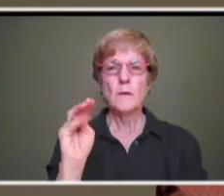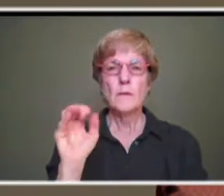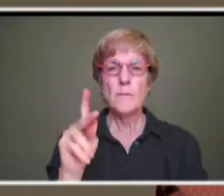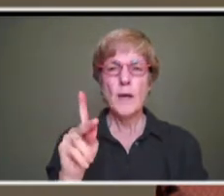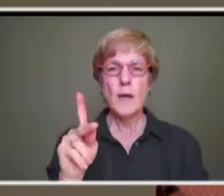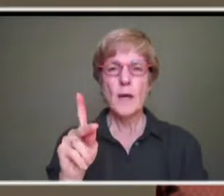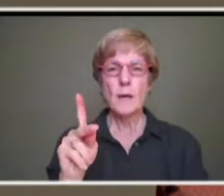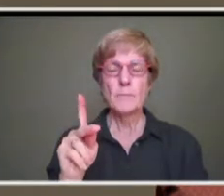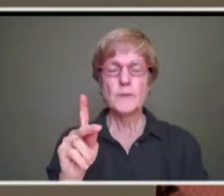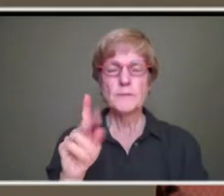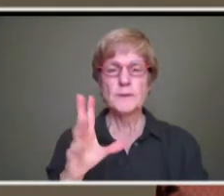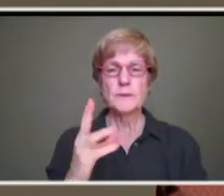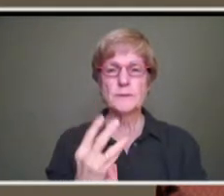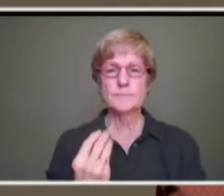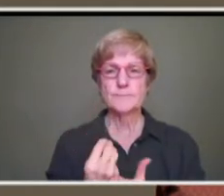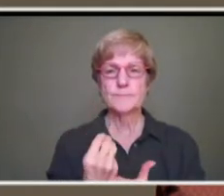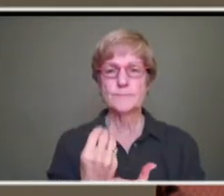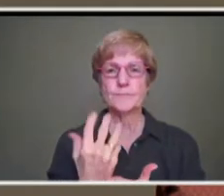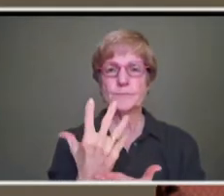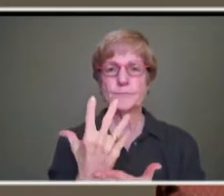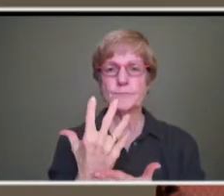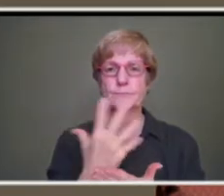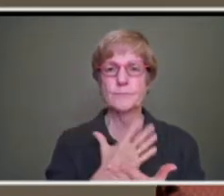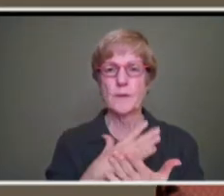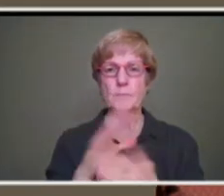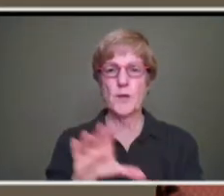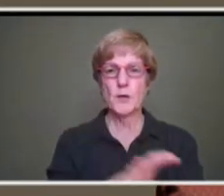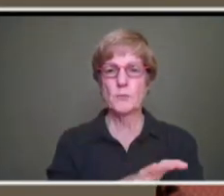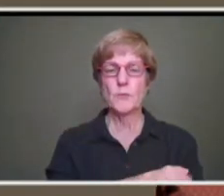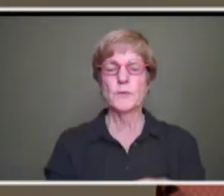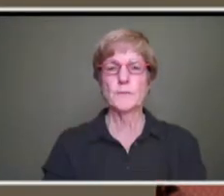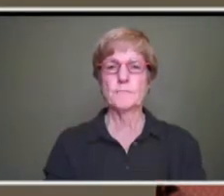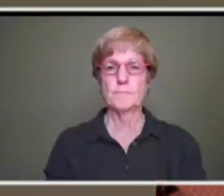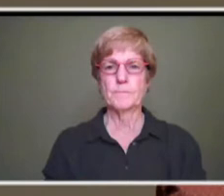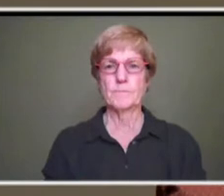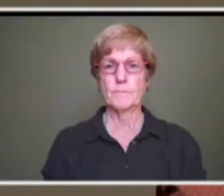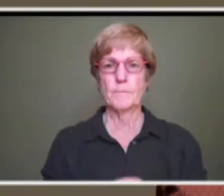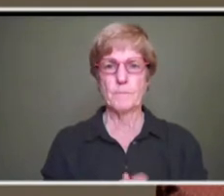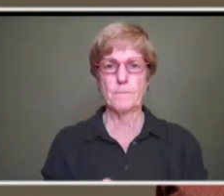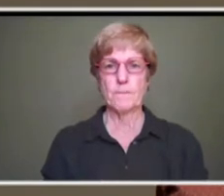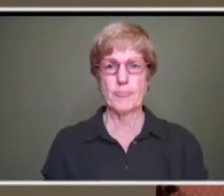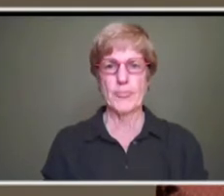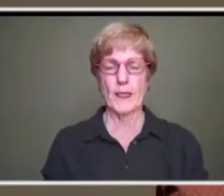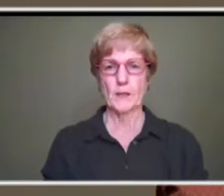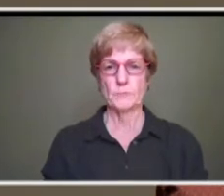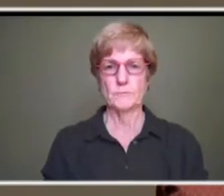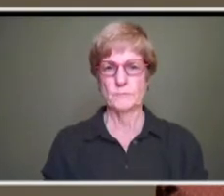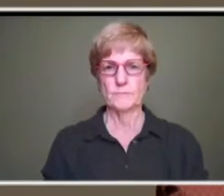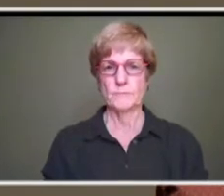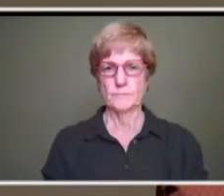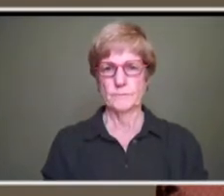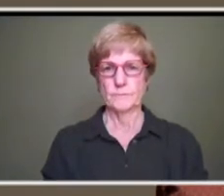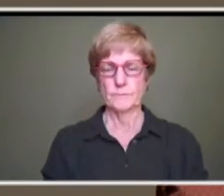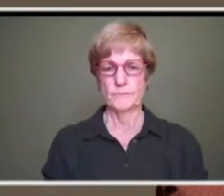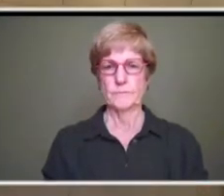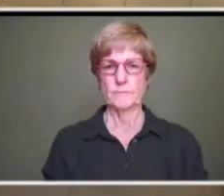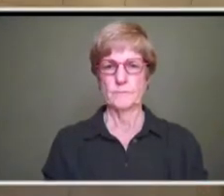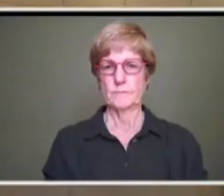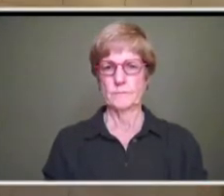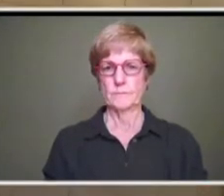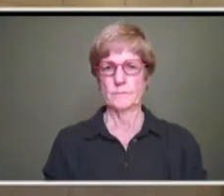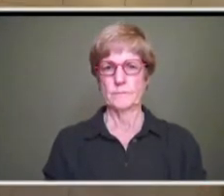on it's coming yeah we're just working to get it up on the on the screen apologies for the delay